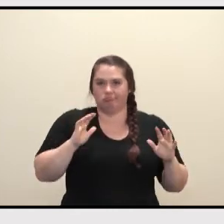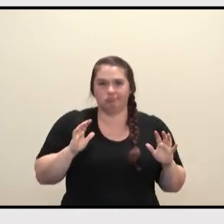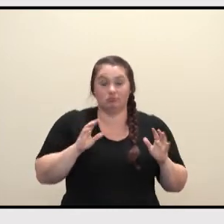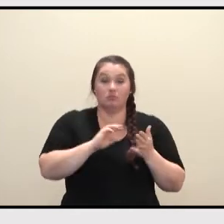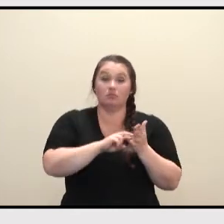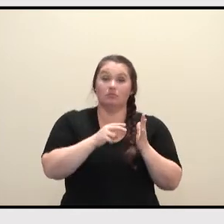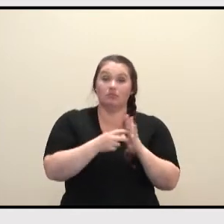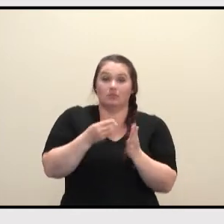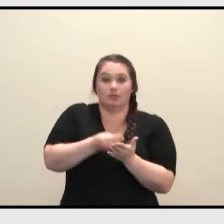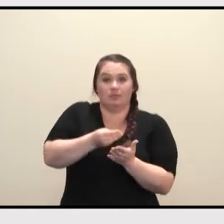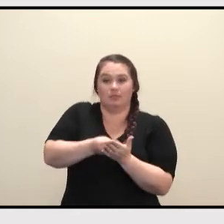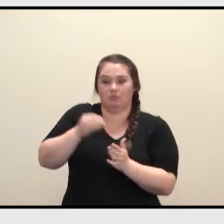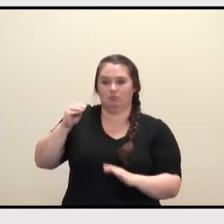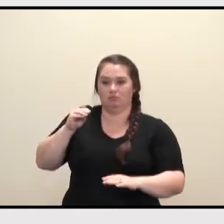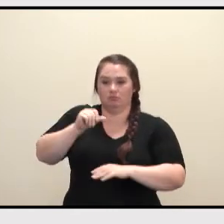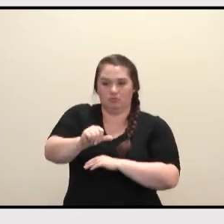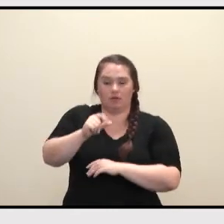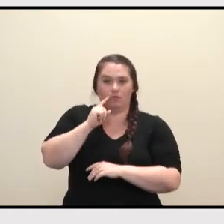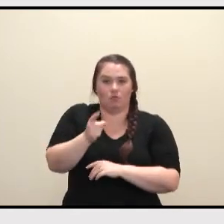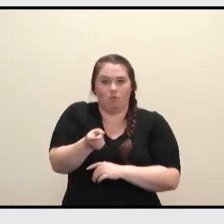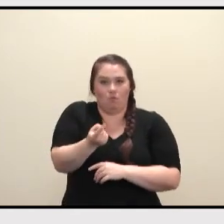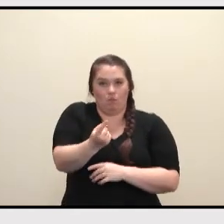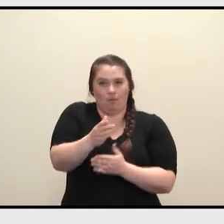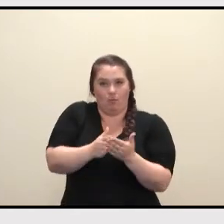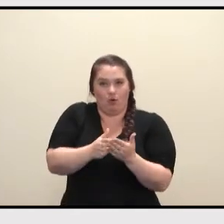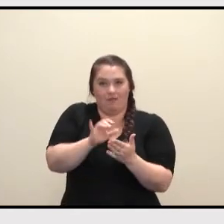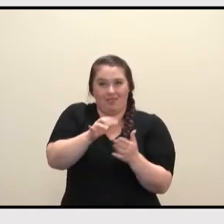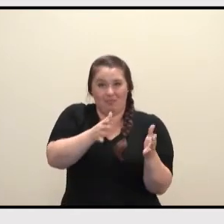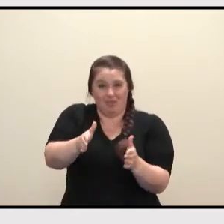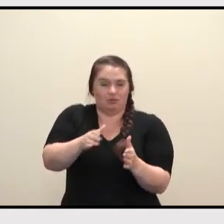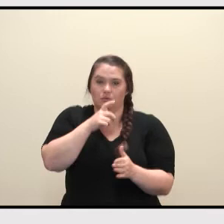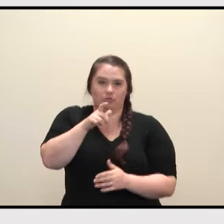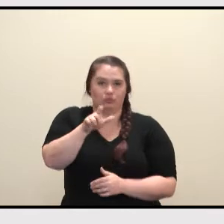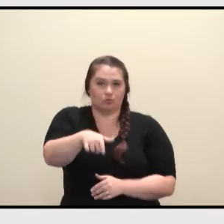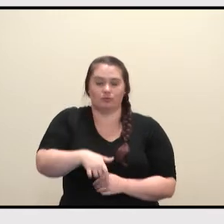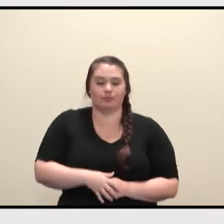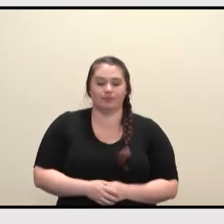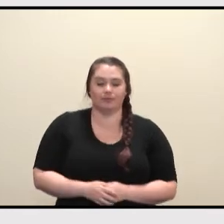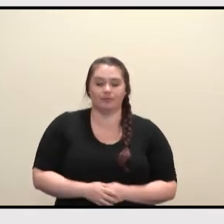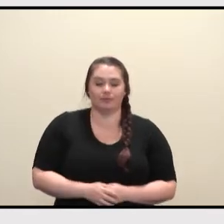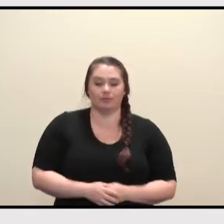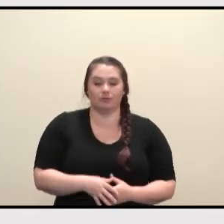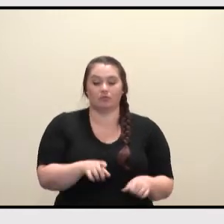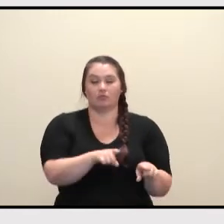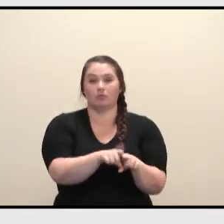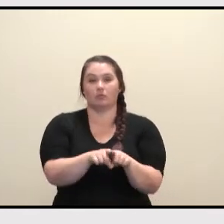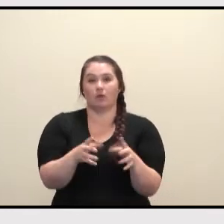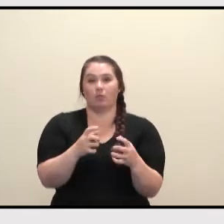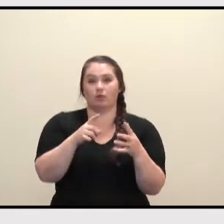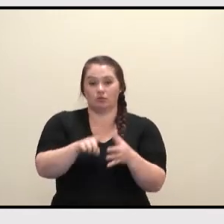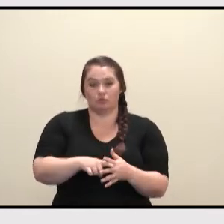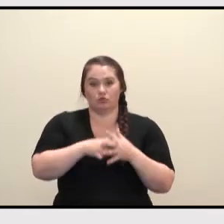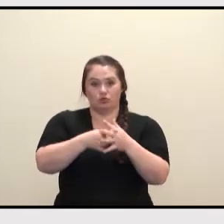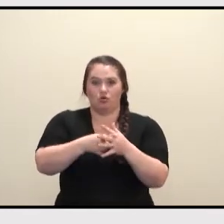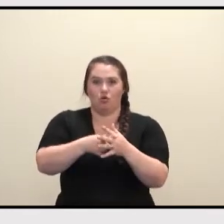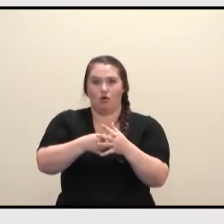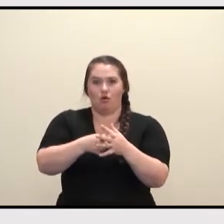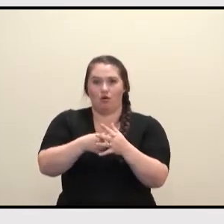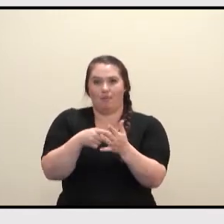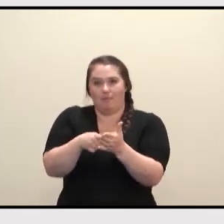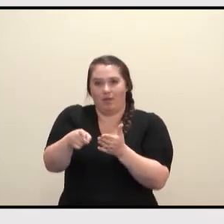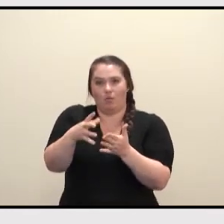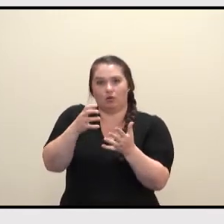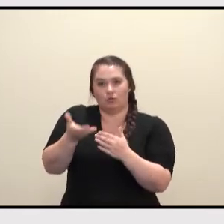going into that particular piece of the plan. We also want to make sure that we're improving starting salaries and